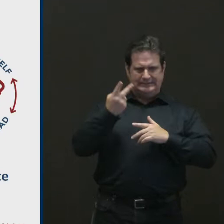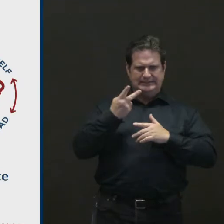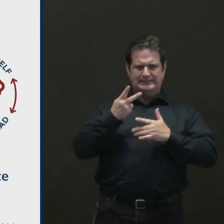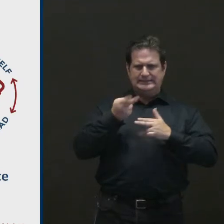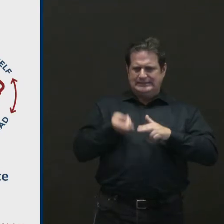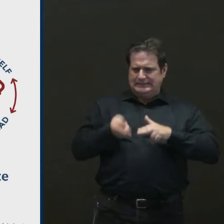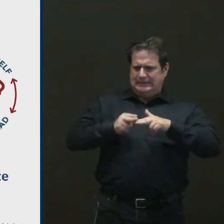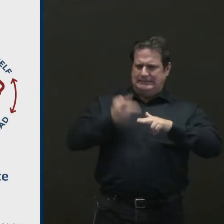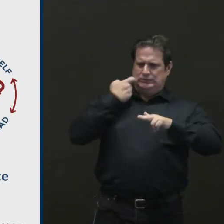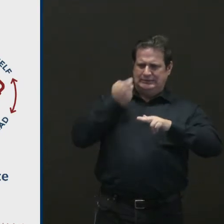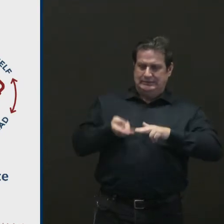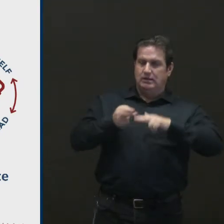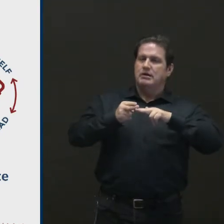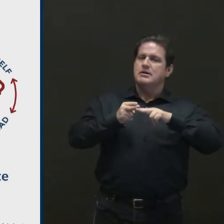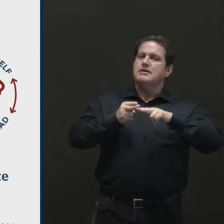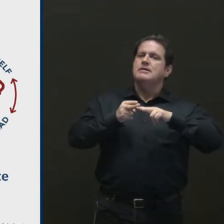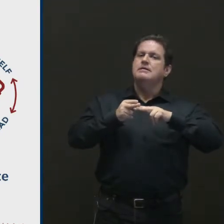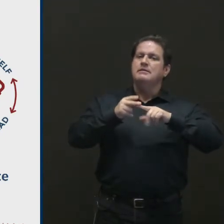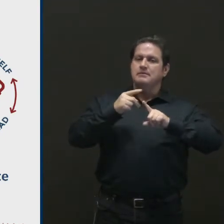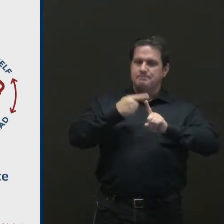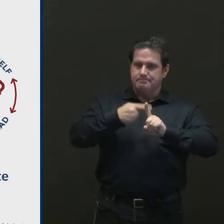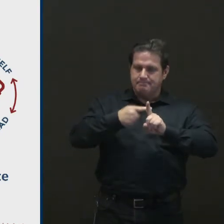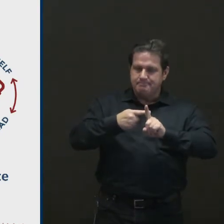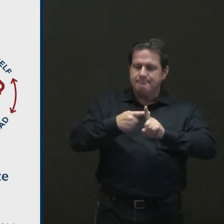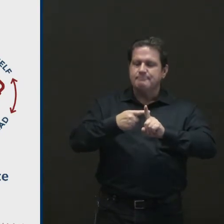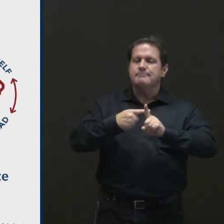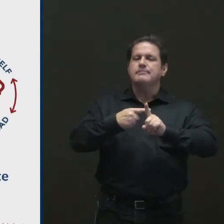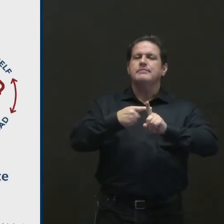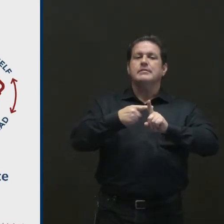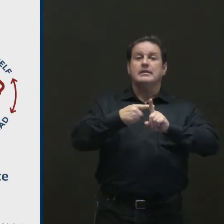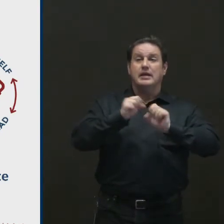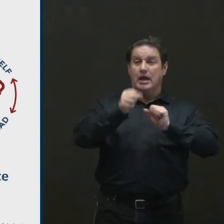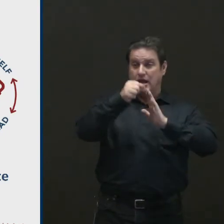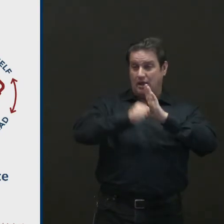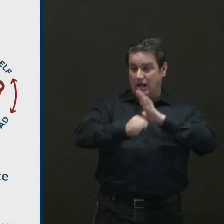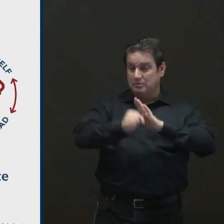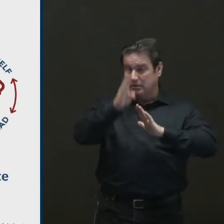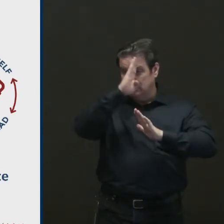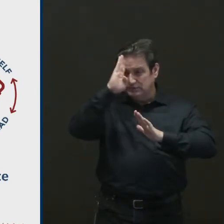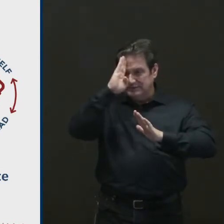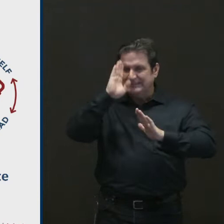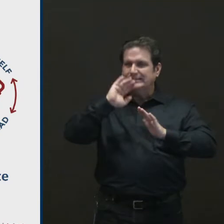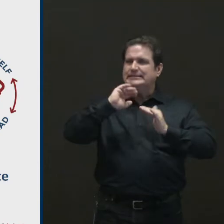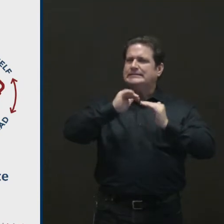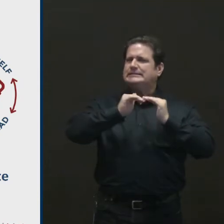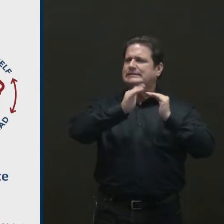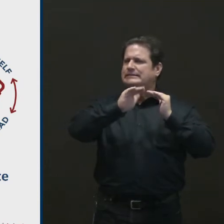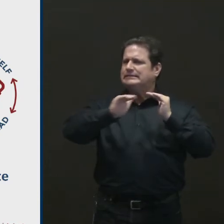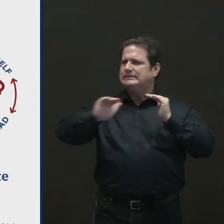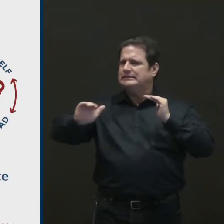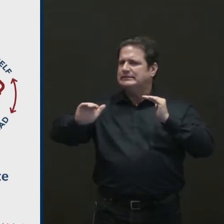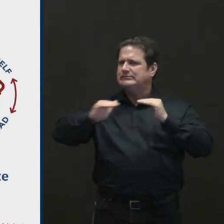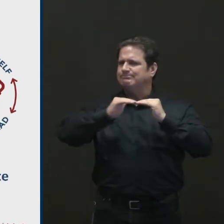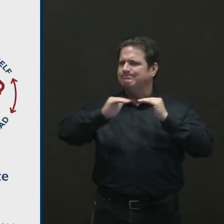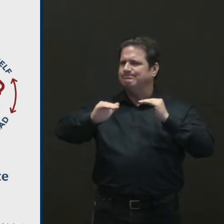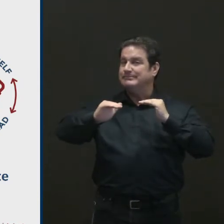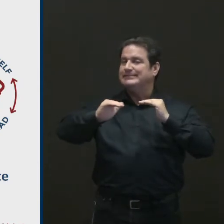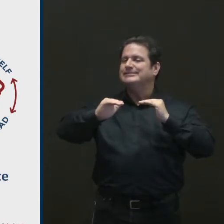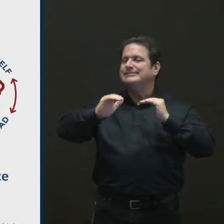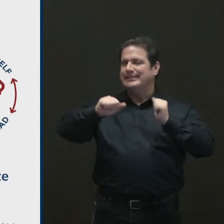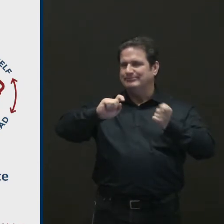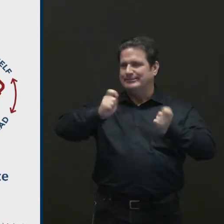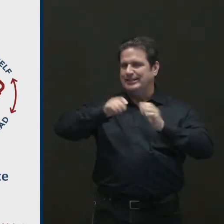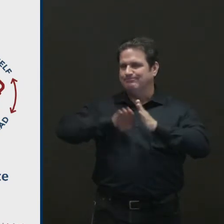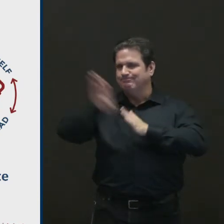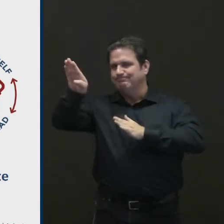uptick, we are grateful that our positive cases and hospitalizations are relatively stable, but we know at any point that trend